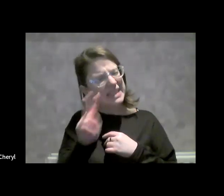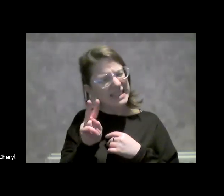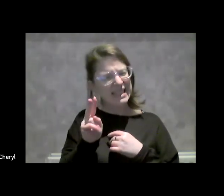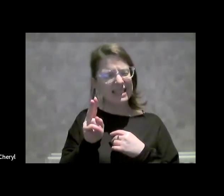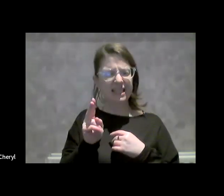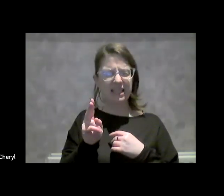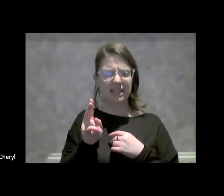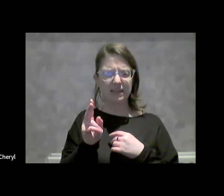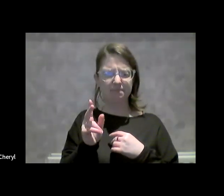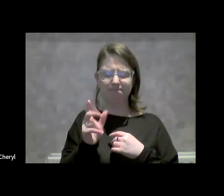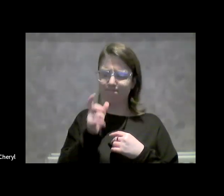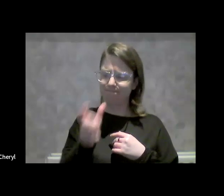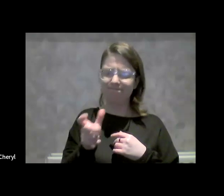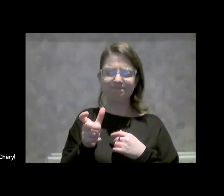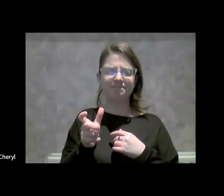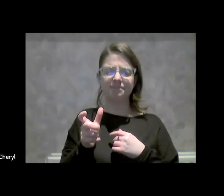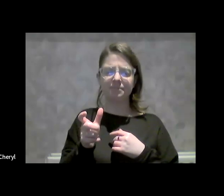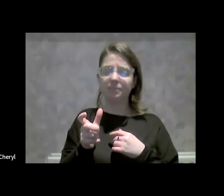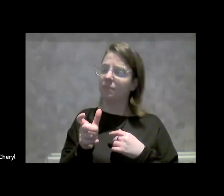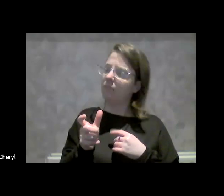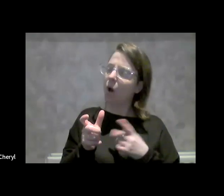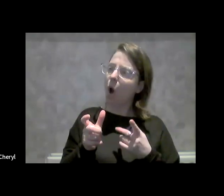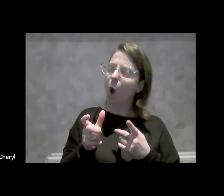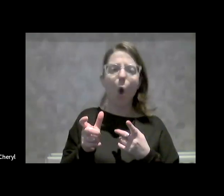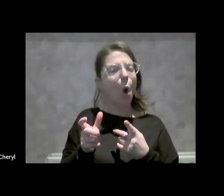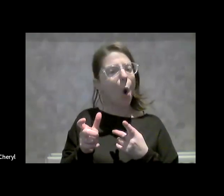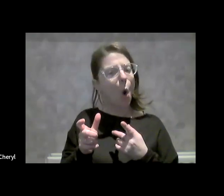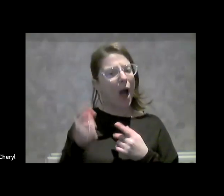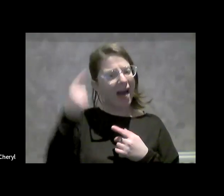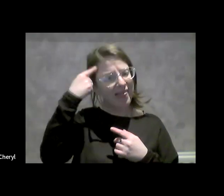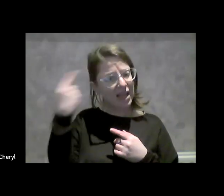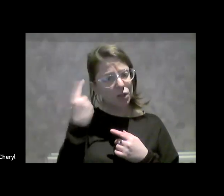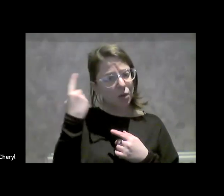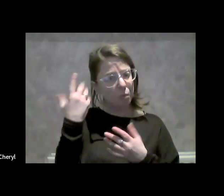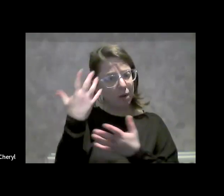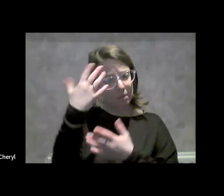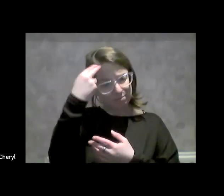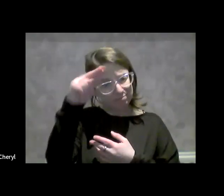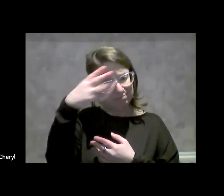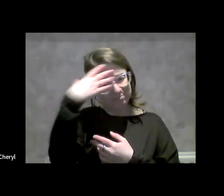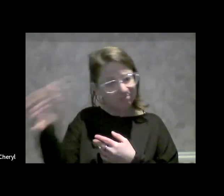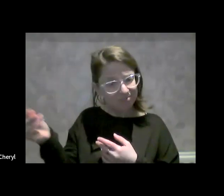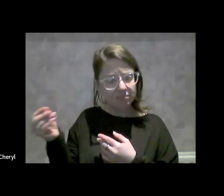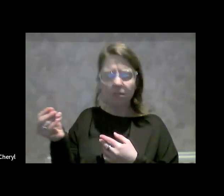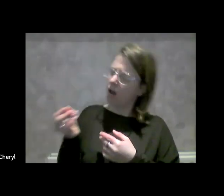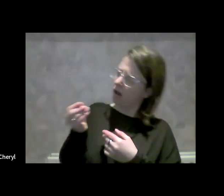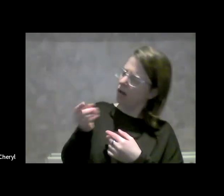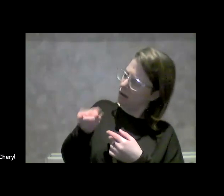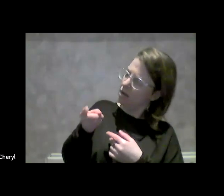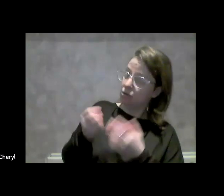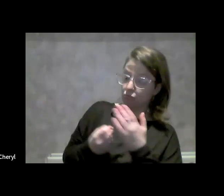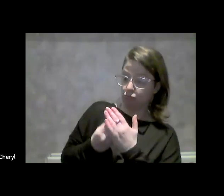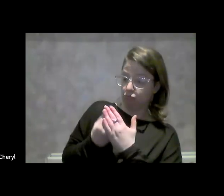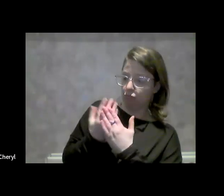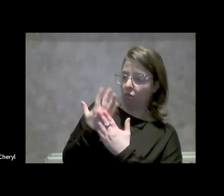They said. What? I think someone might have pinched it. Are you sure you didn't just grow out